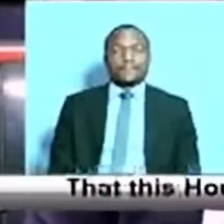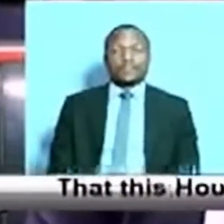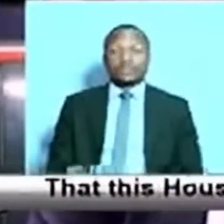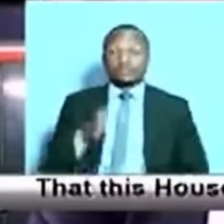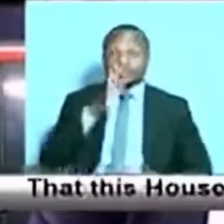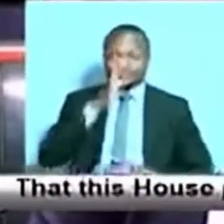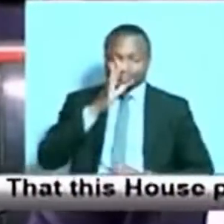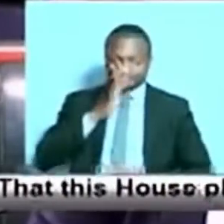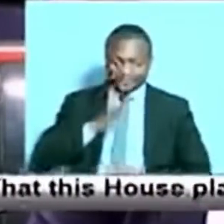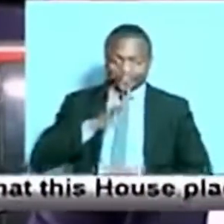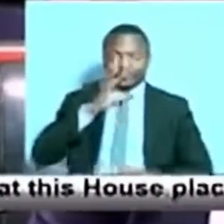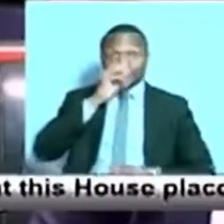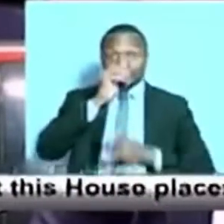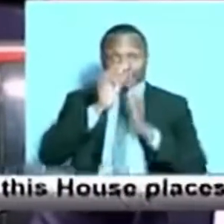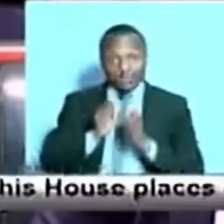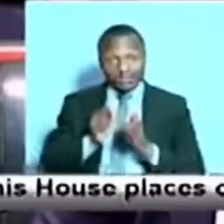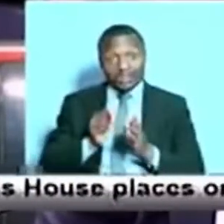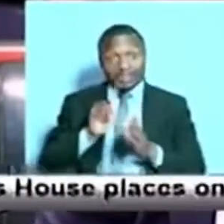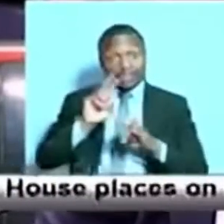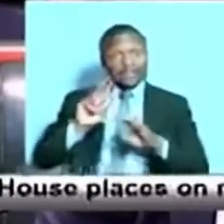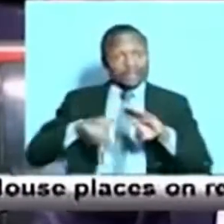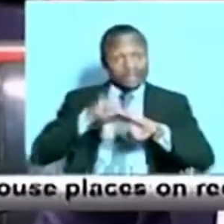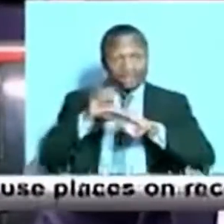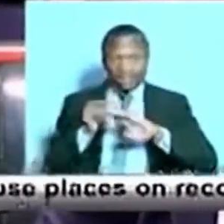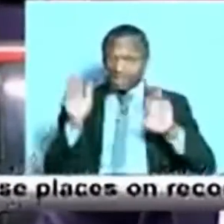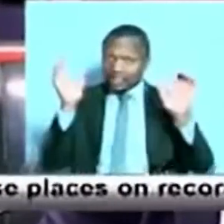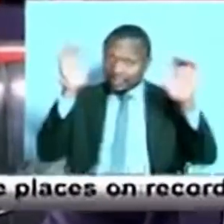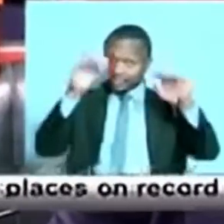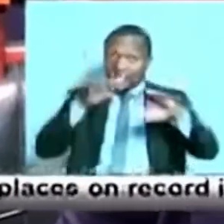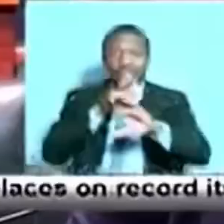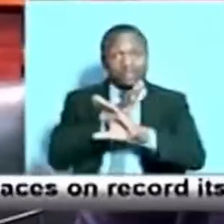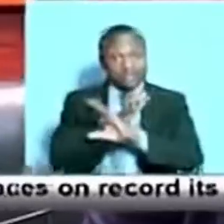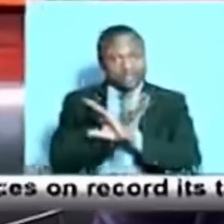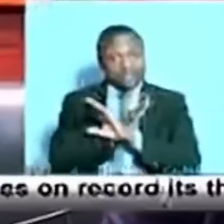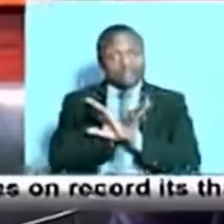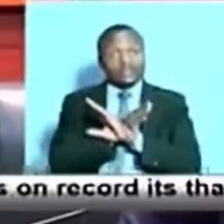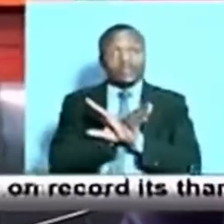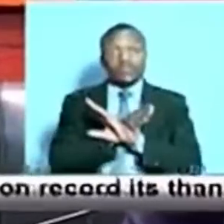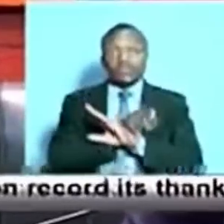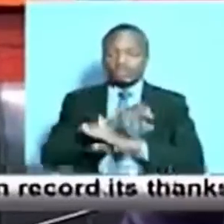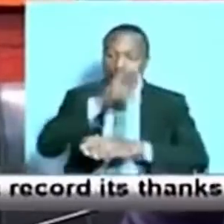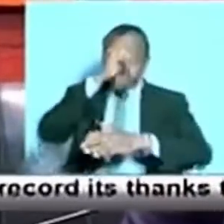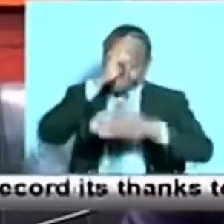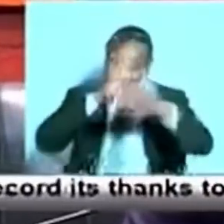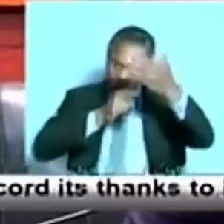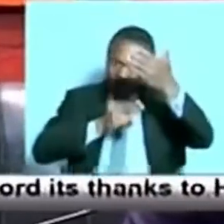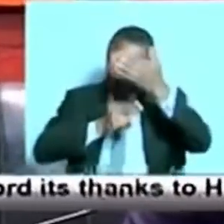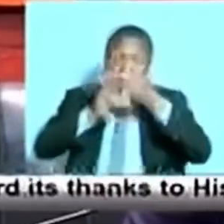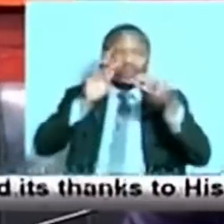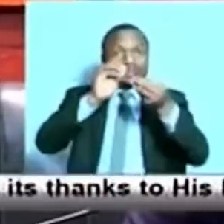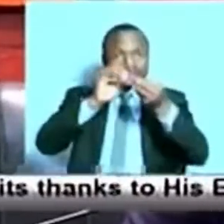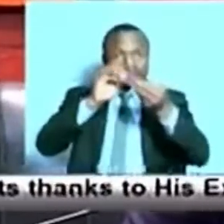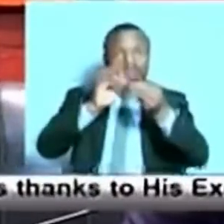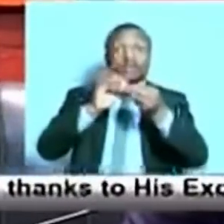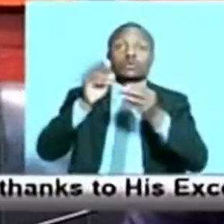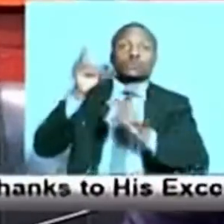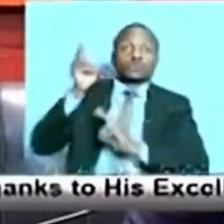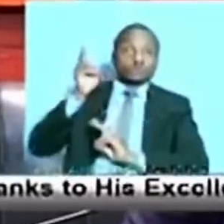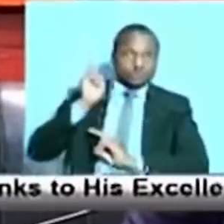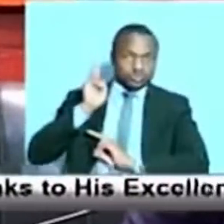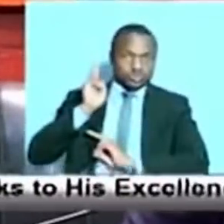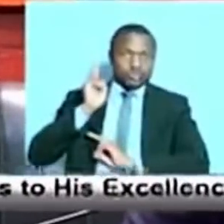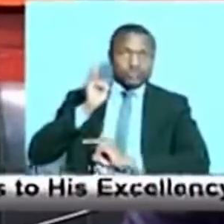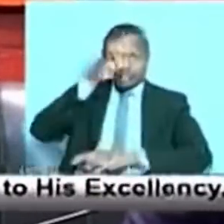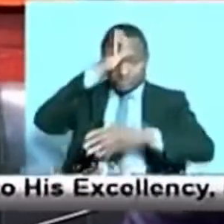Madam Speaker, the National Assembly of Zambia was greatly honored to host His Excellency Mr.